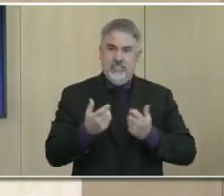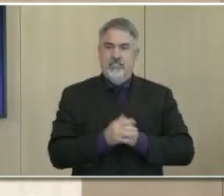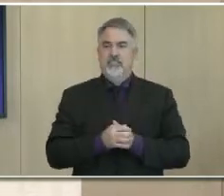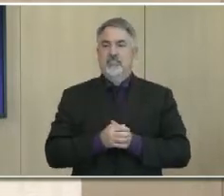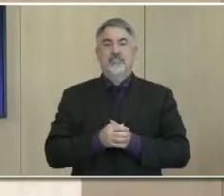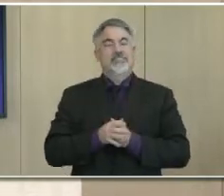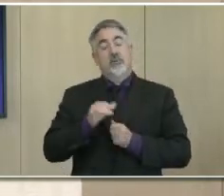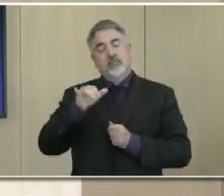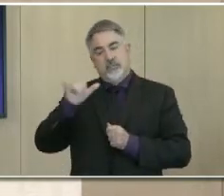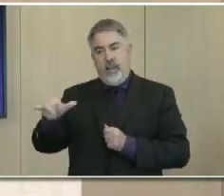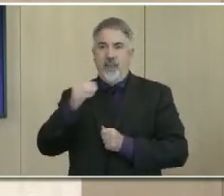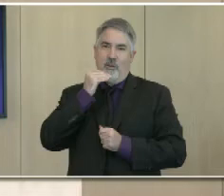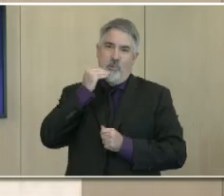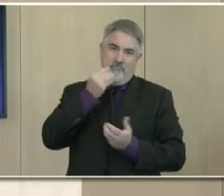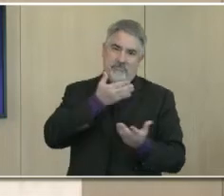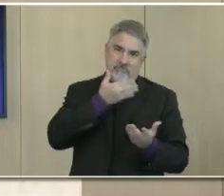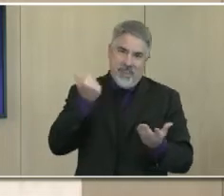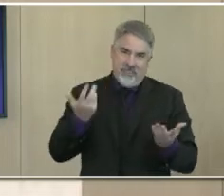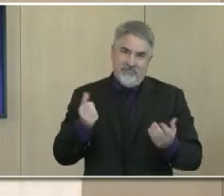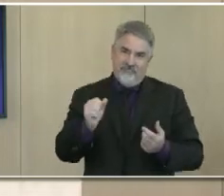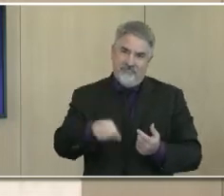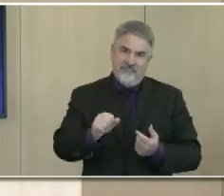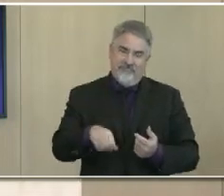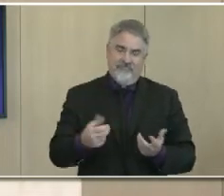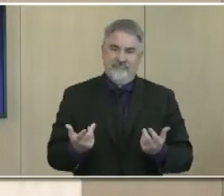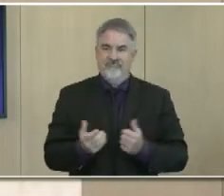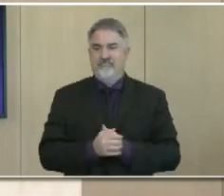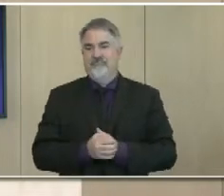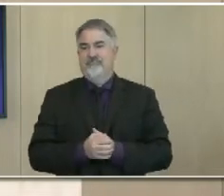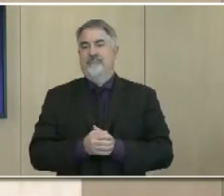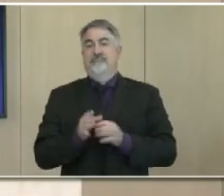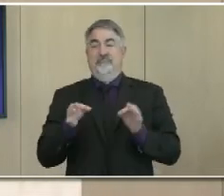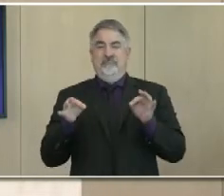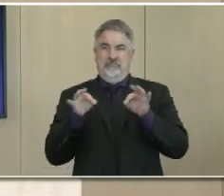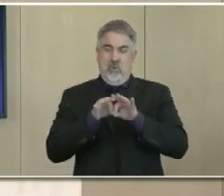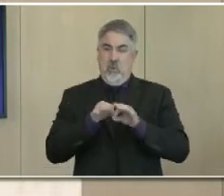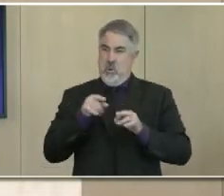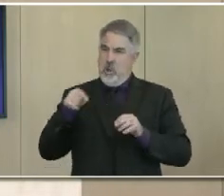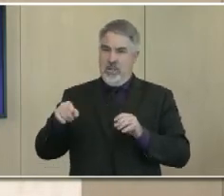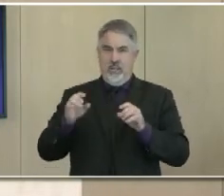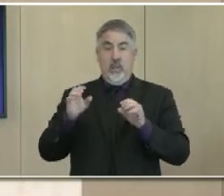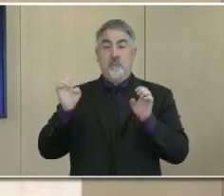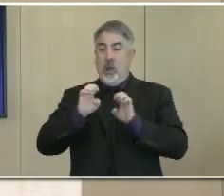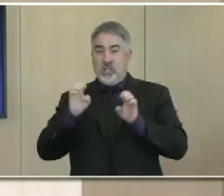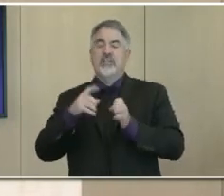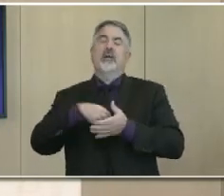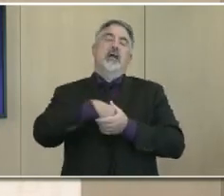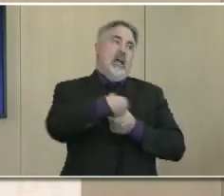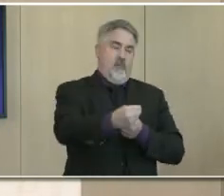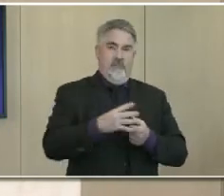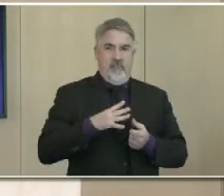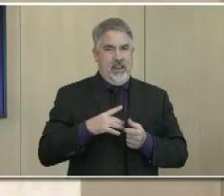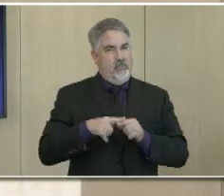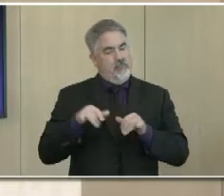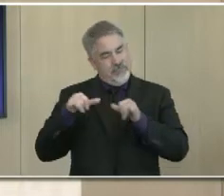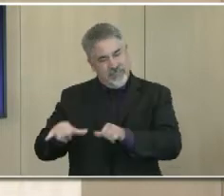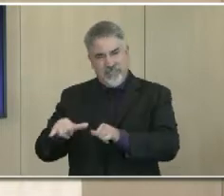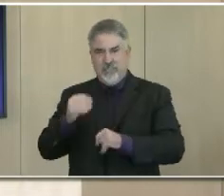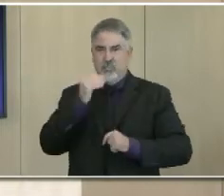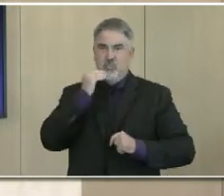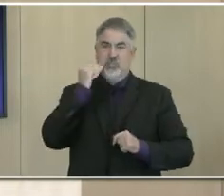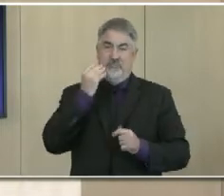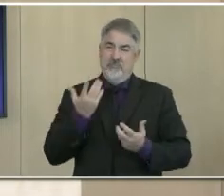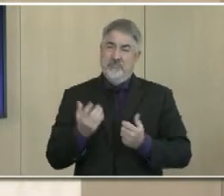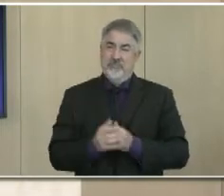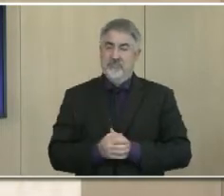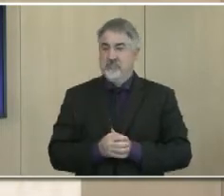don't go out unless it is absolutely essential. Now today we're going to have Supervisor Fletcher give an update on